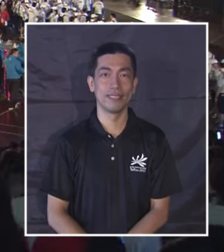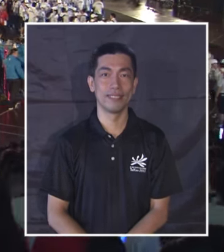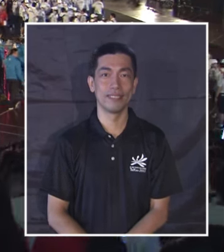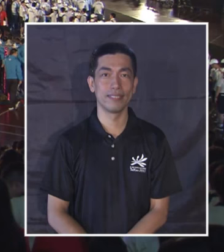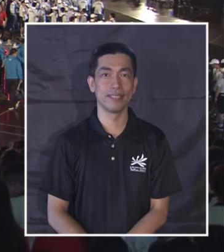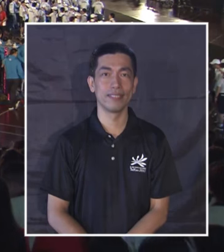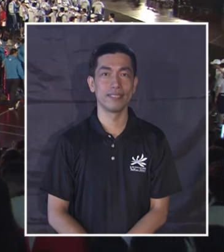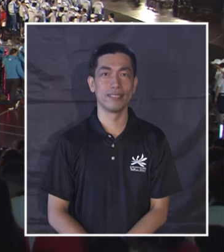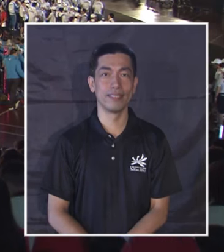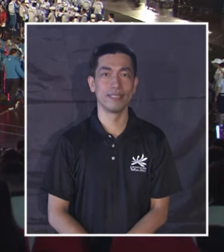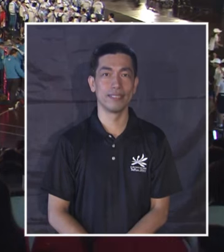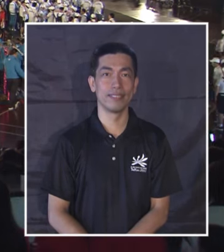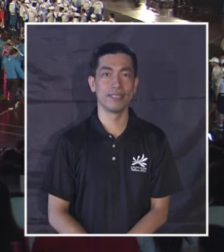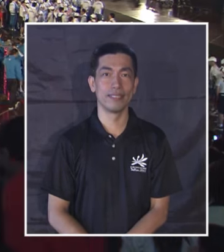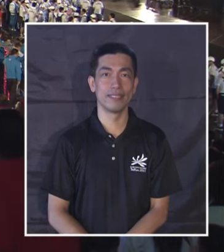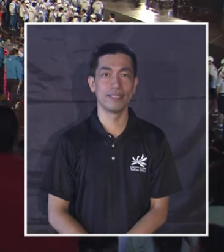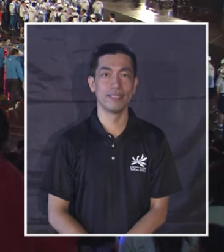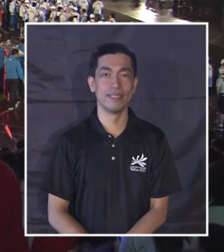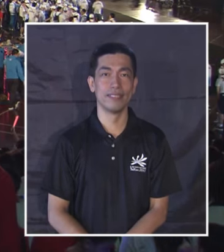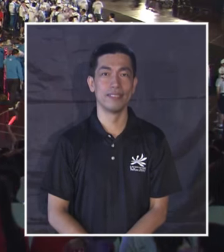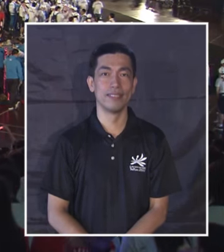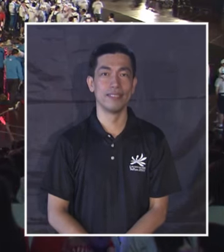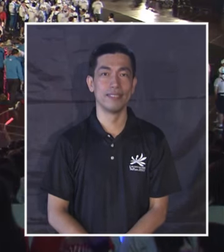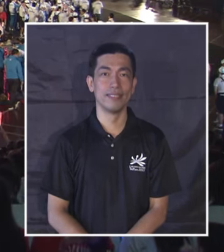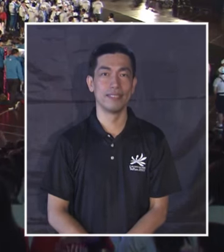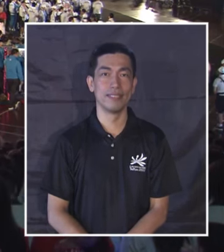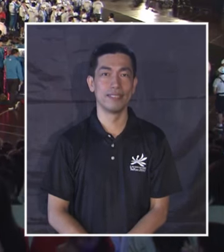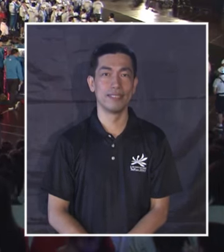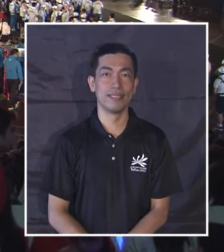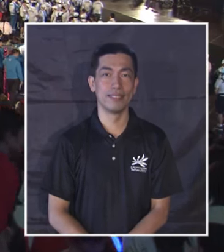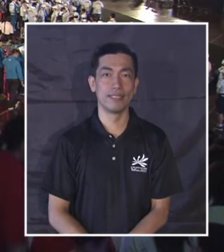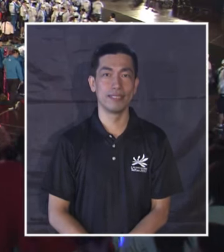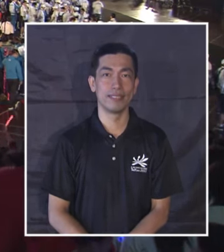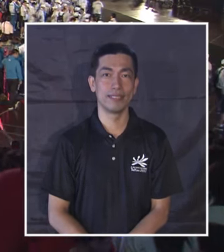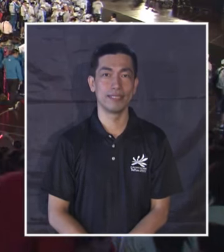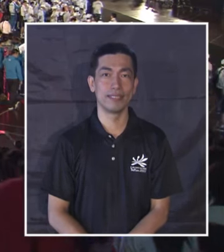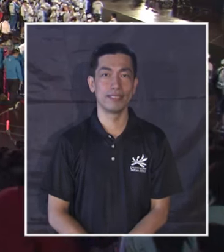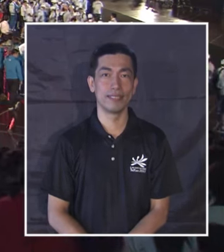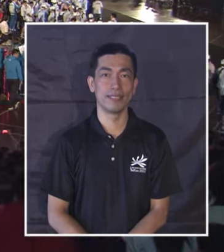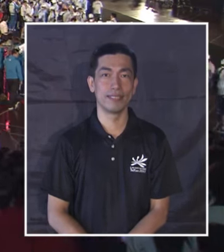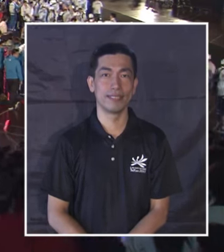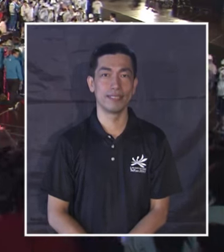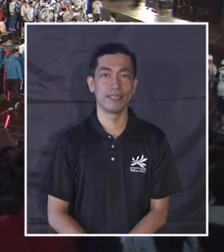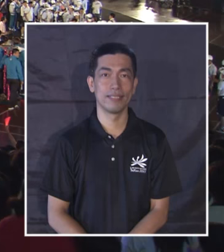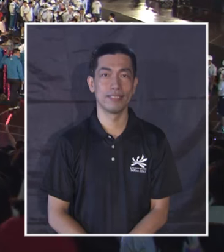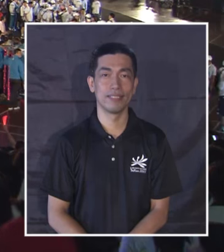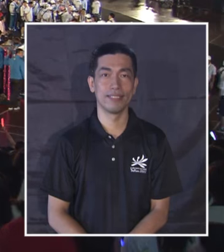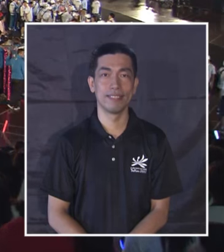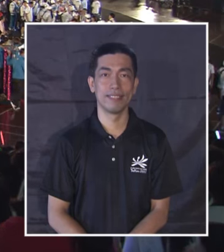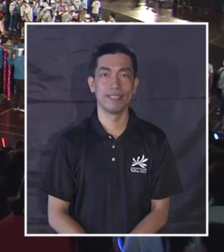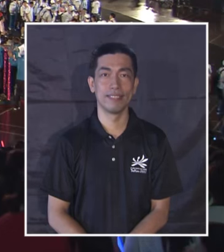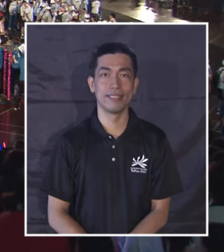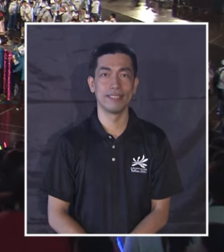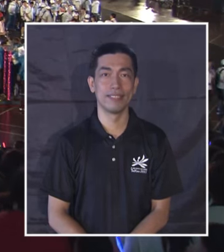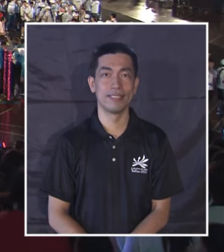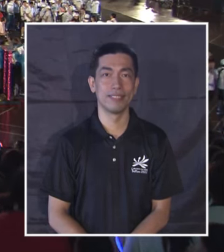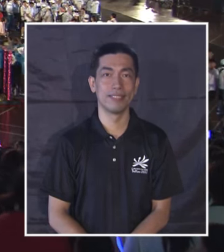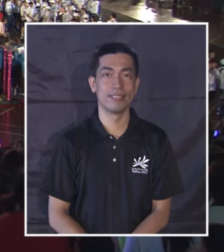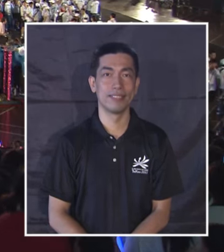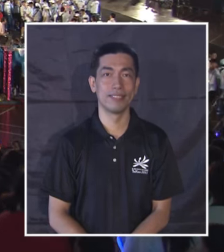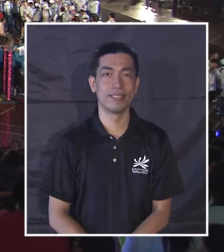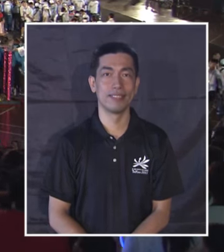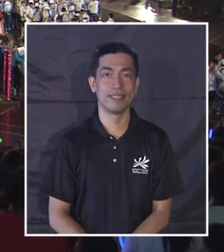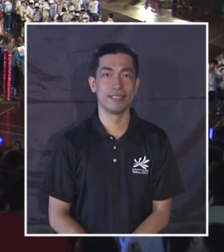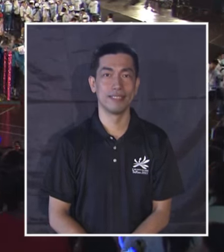2015 Deaf basketball game. And this time, we have paid special emphasis on